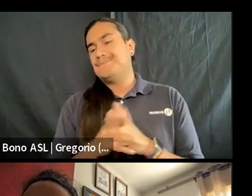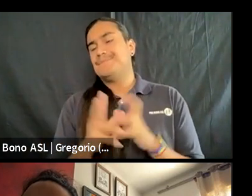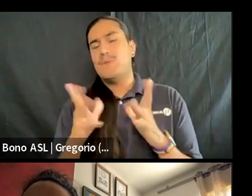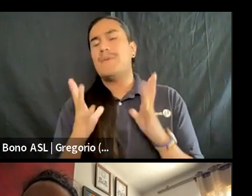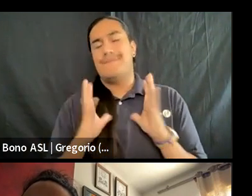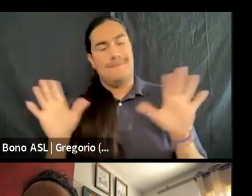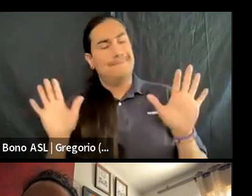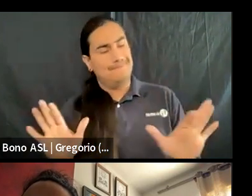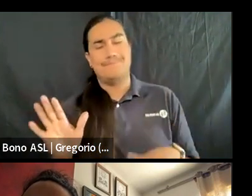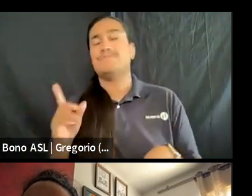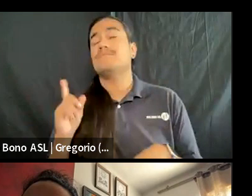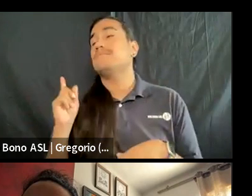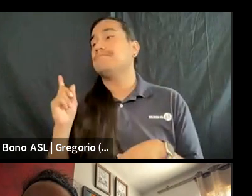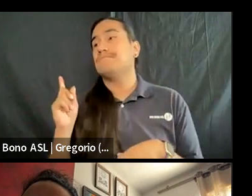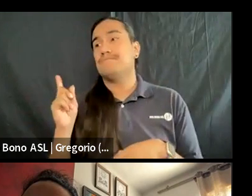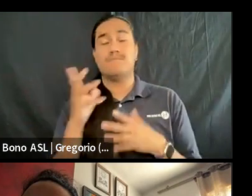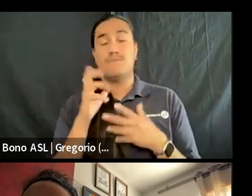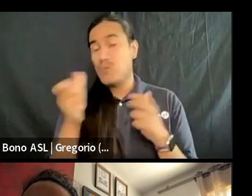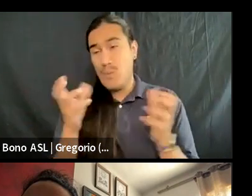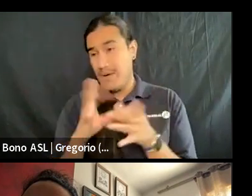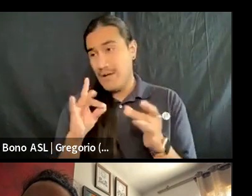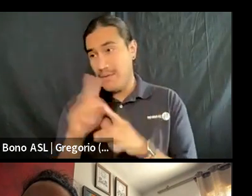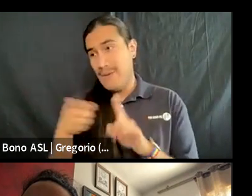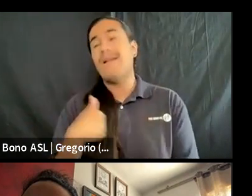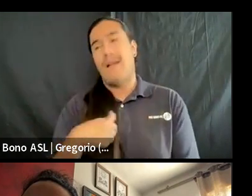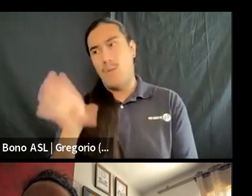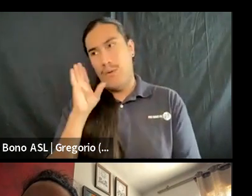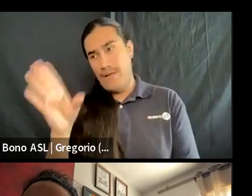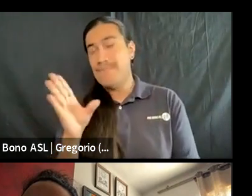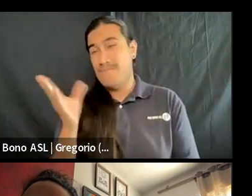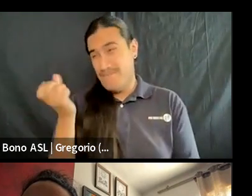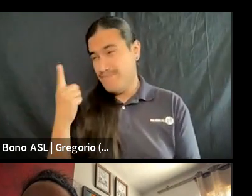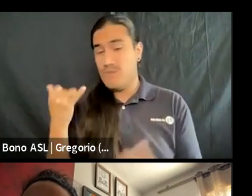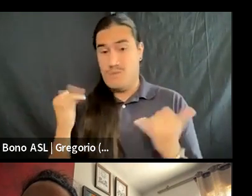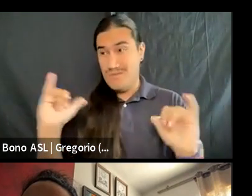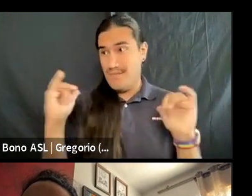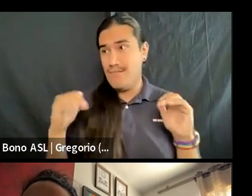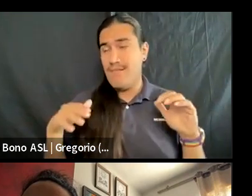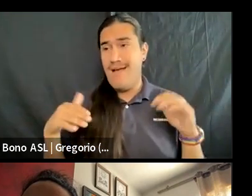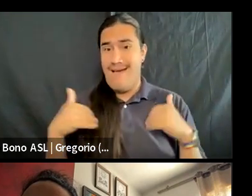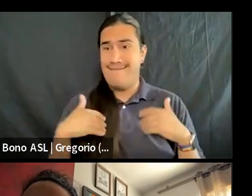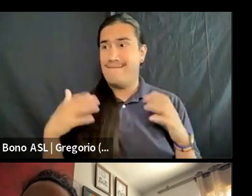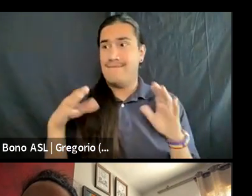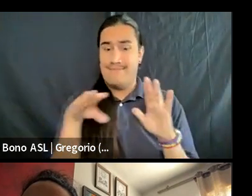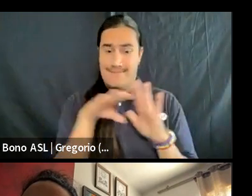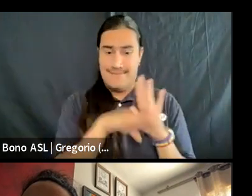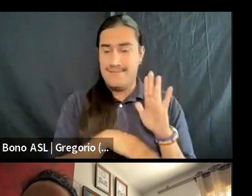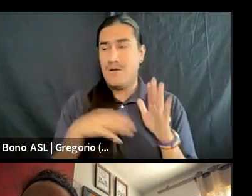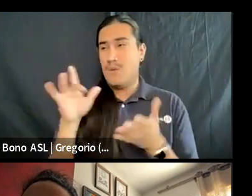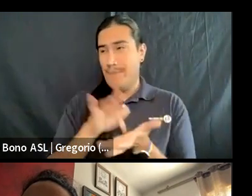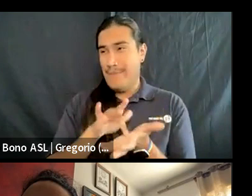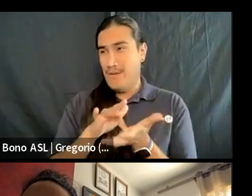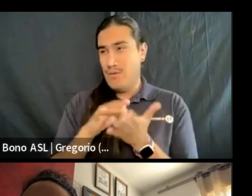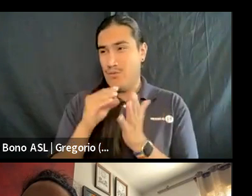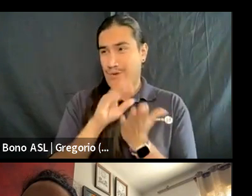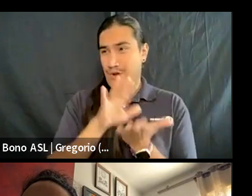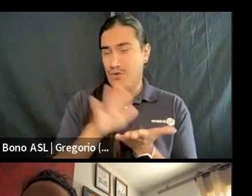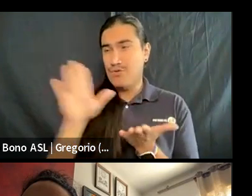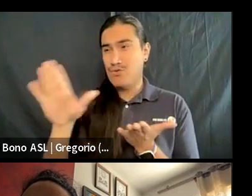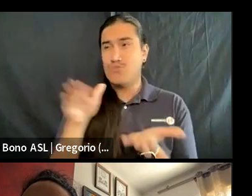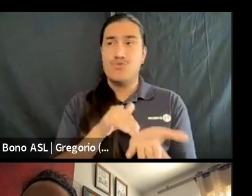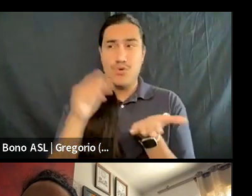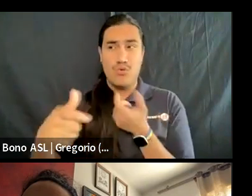Okay, fine. You won't bring it up, then I will. You know, you still have me listed as on your medical record. Your doctor called